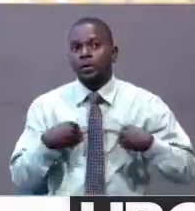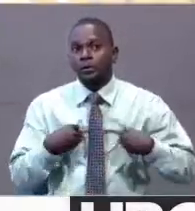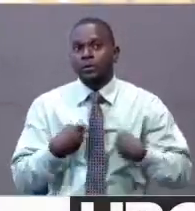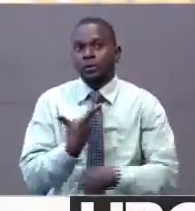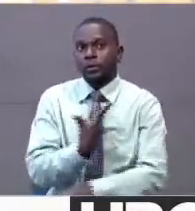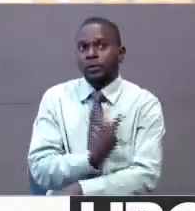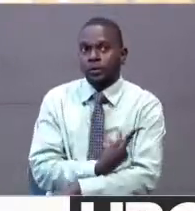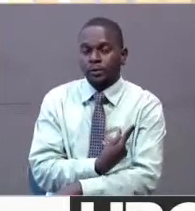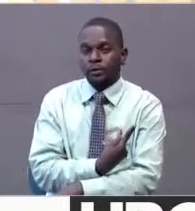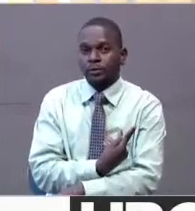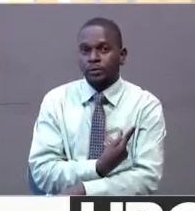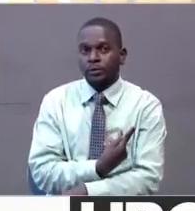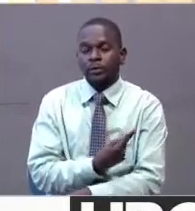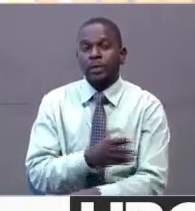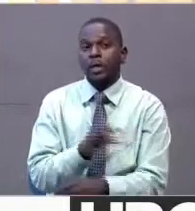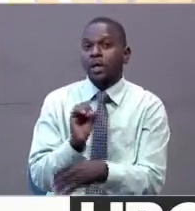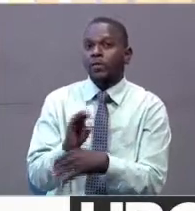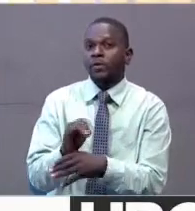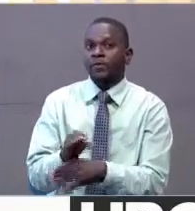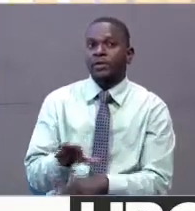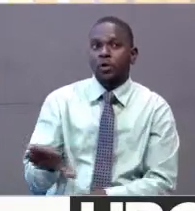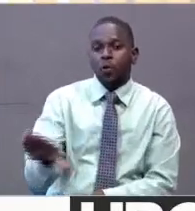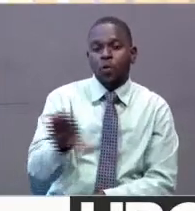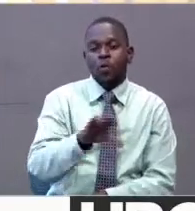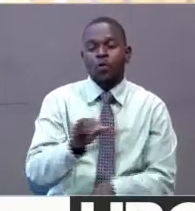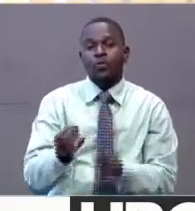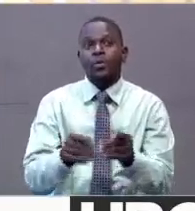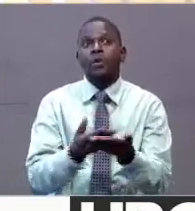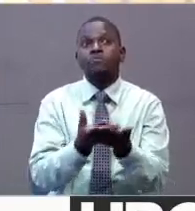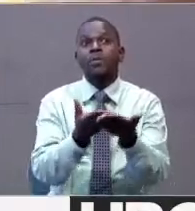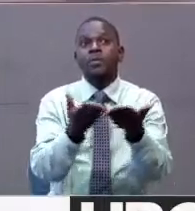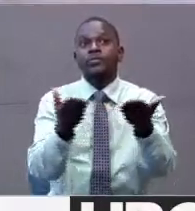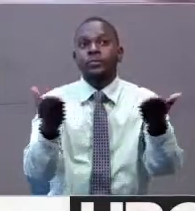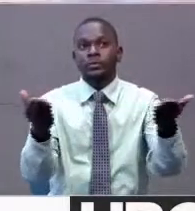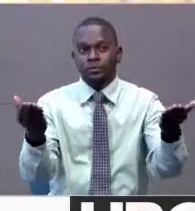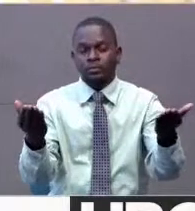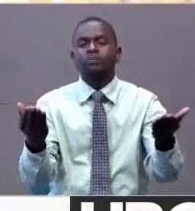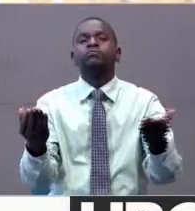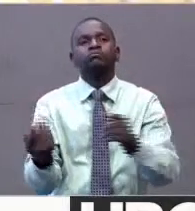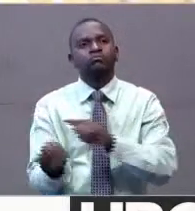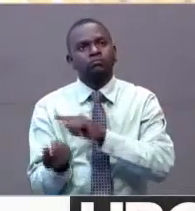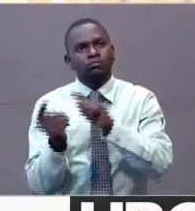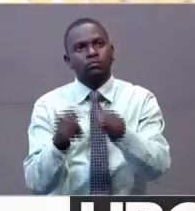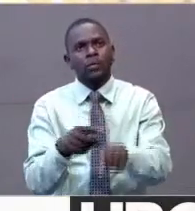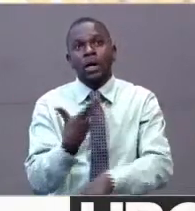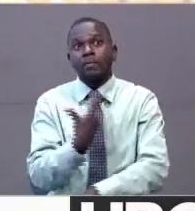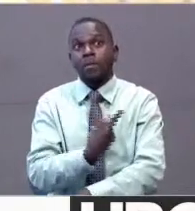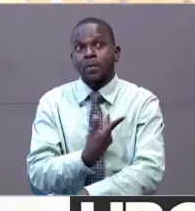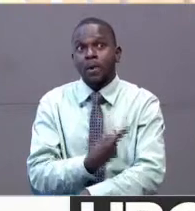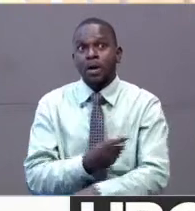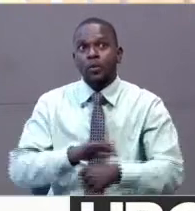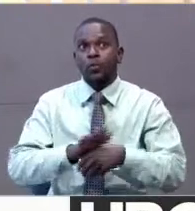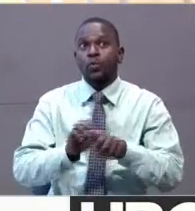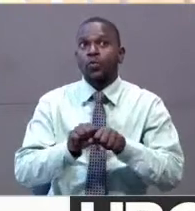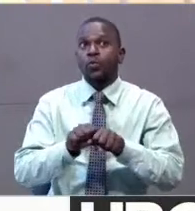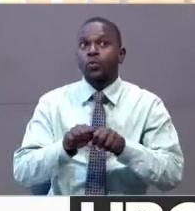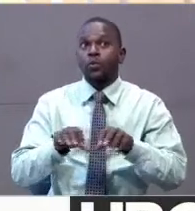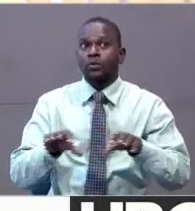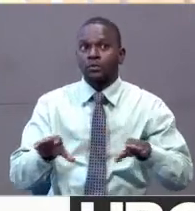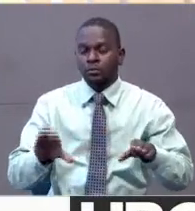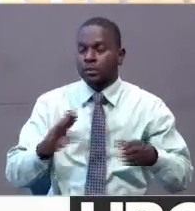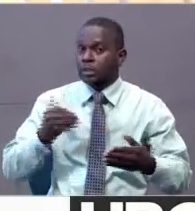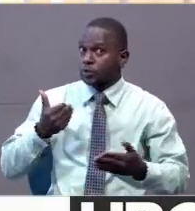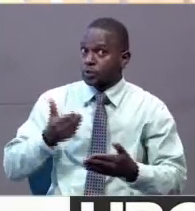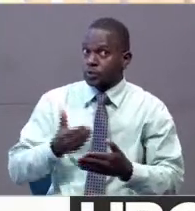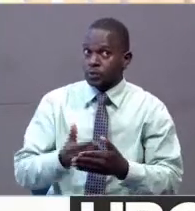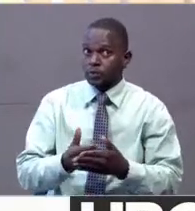exercise. I advise all people outside there, come and get the immunization of COVID-19. It is good.